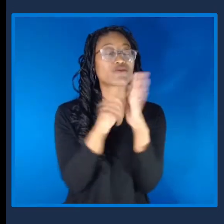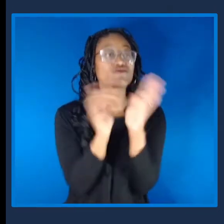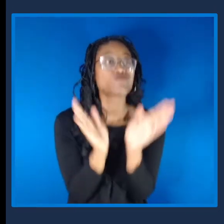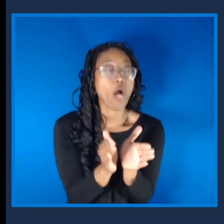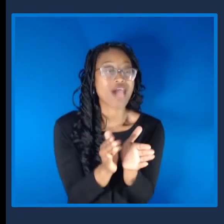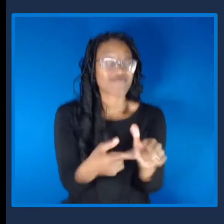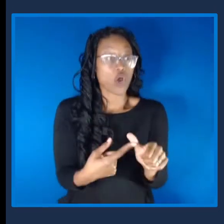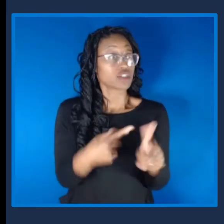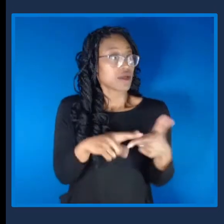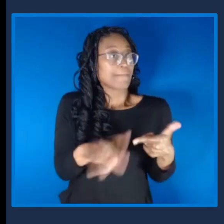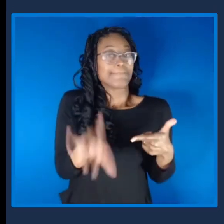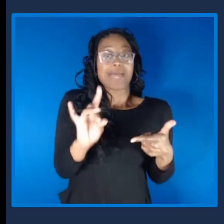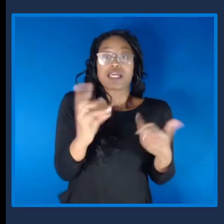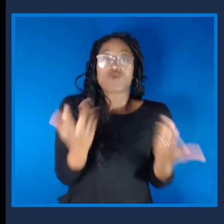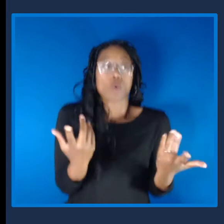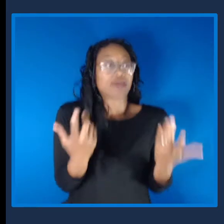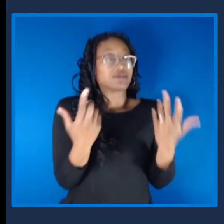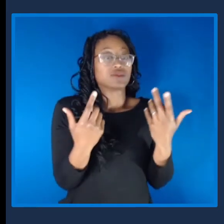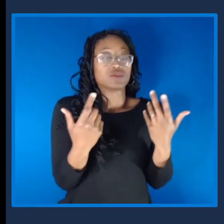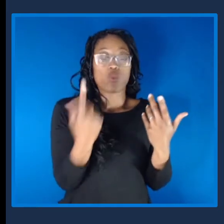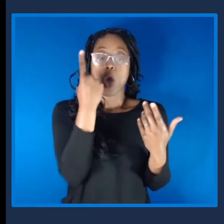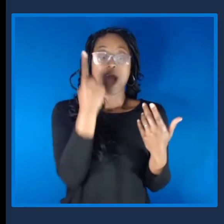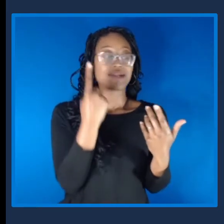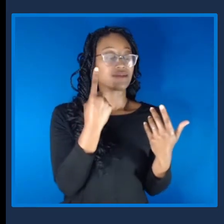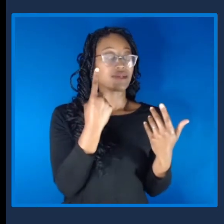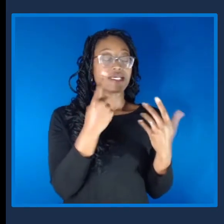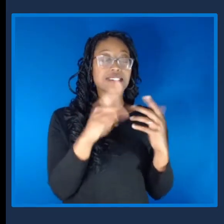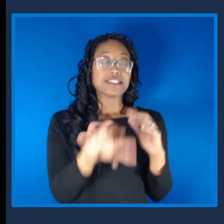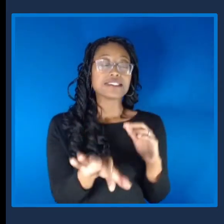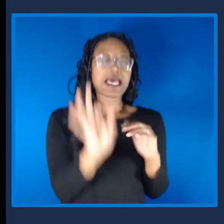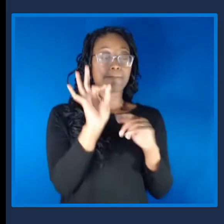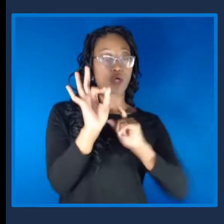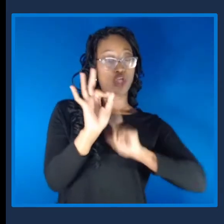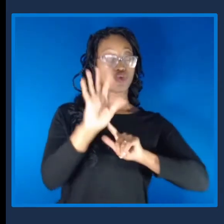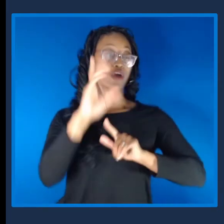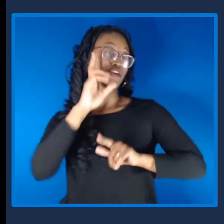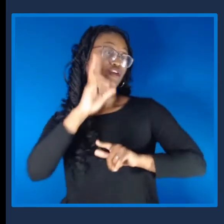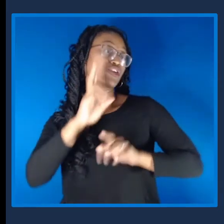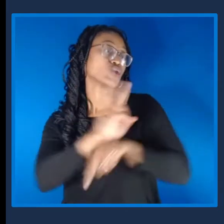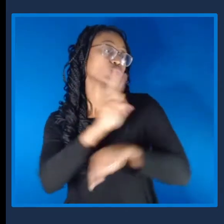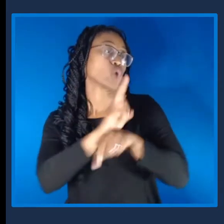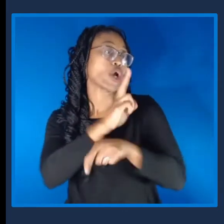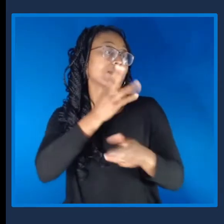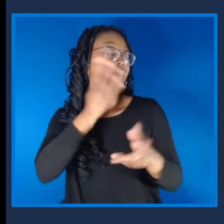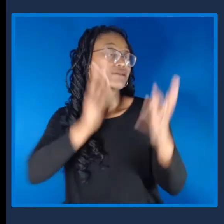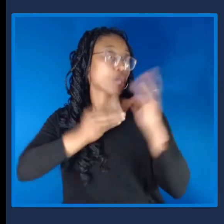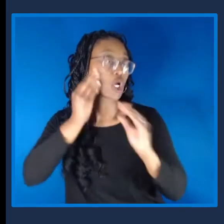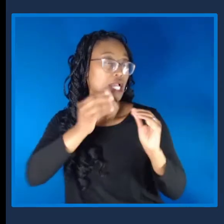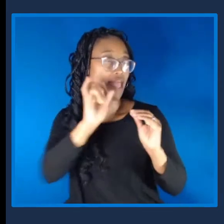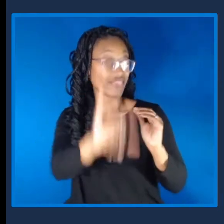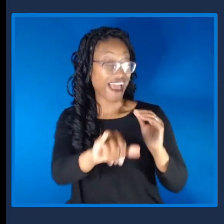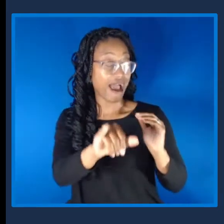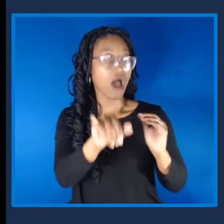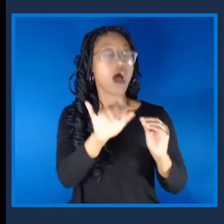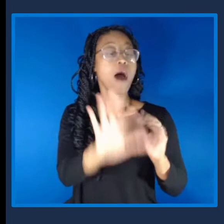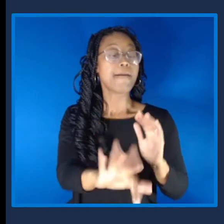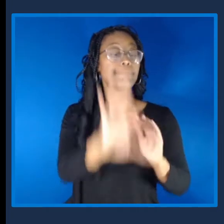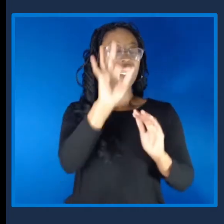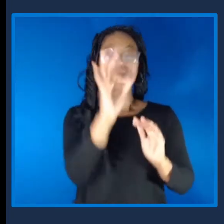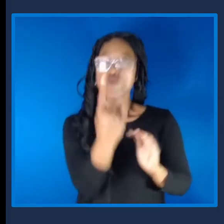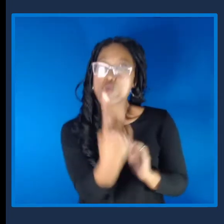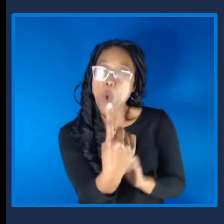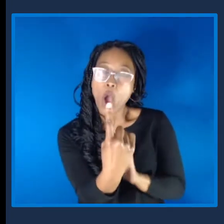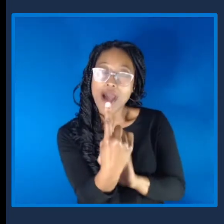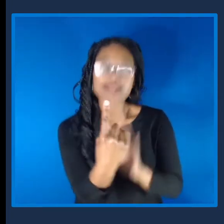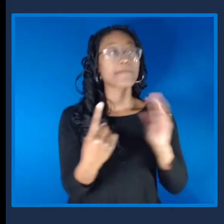a representative sample of your user experience. Think about how people use your site or your app, and pick just a